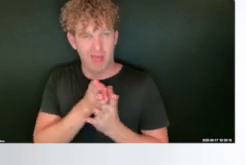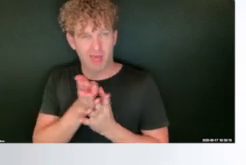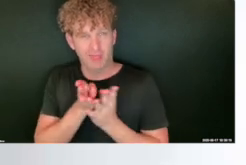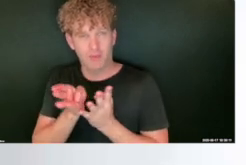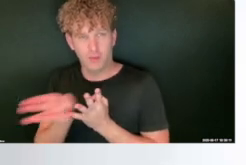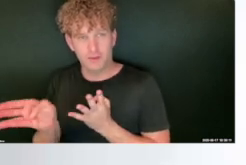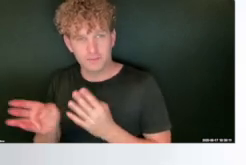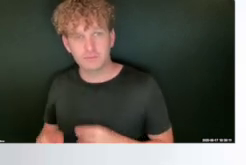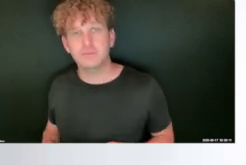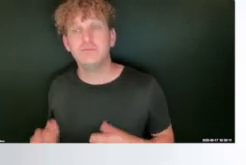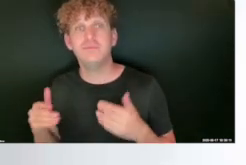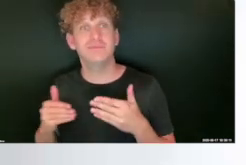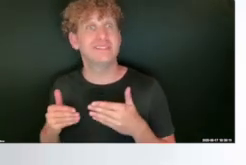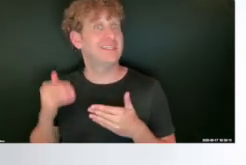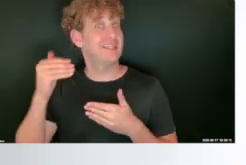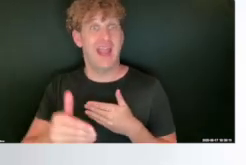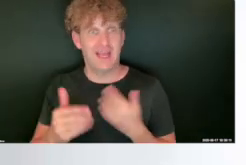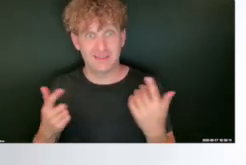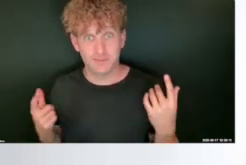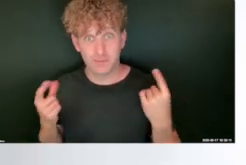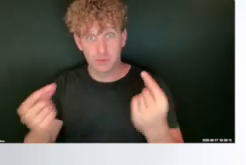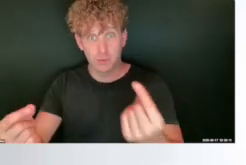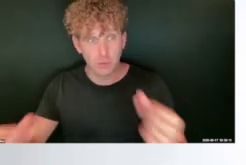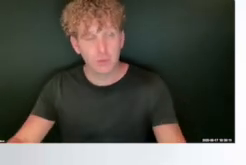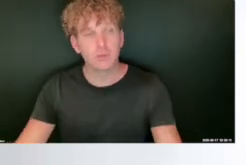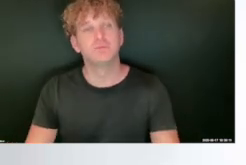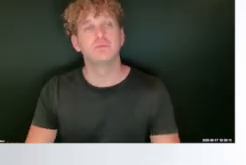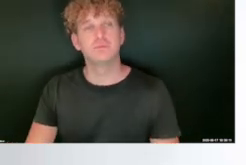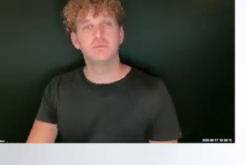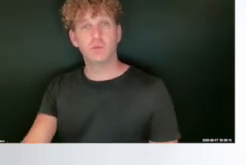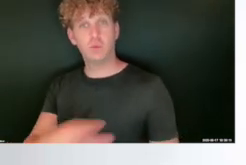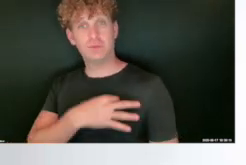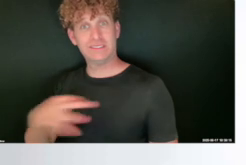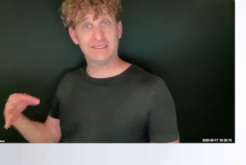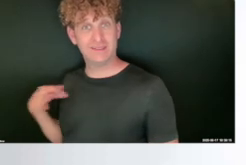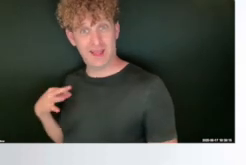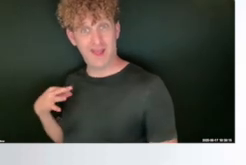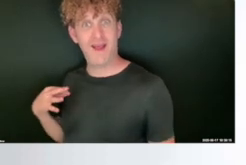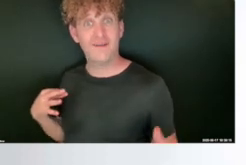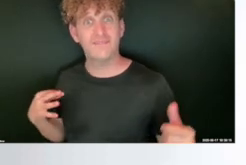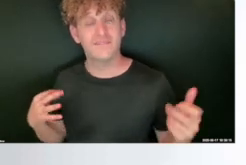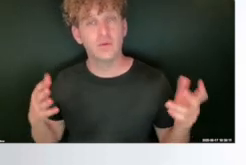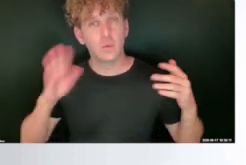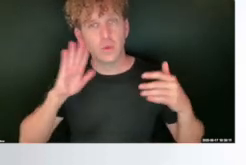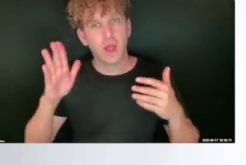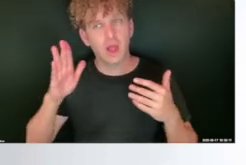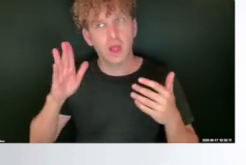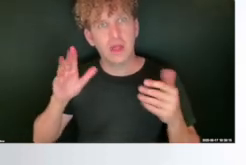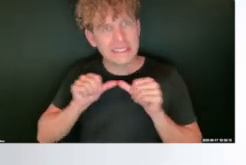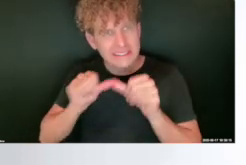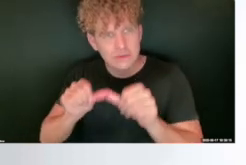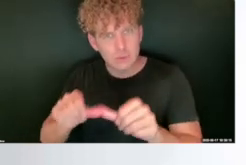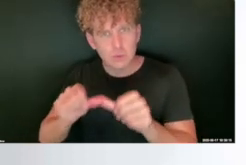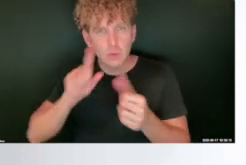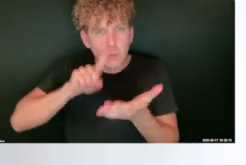And our next work group will be on July 17th. That's a newer piece of information that wasn't at this